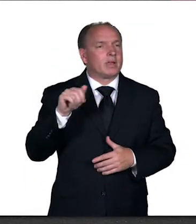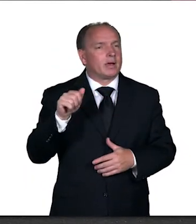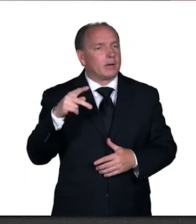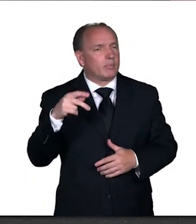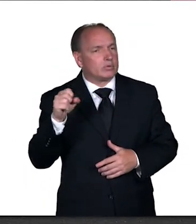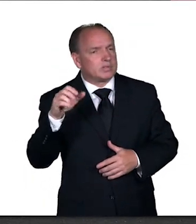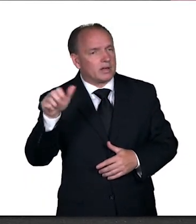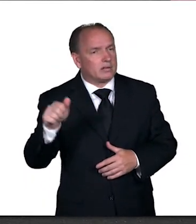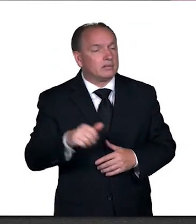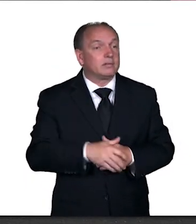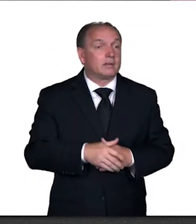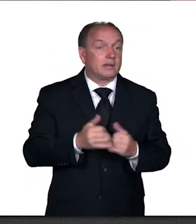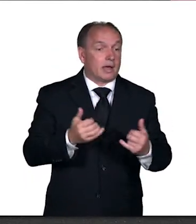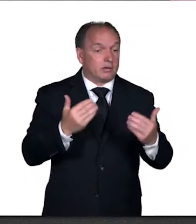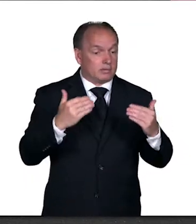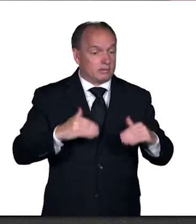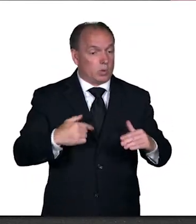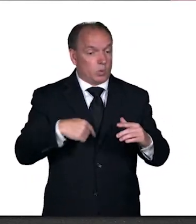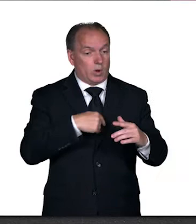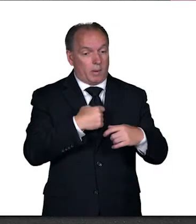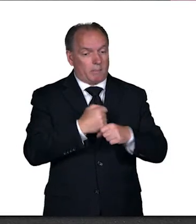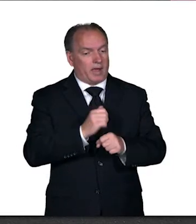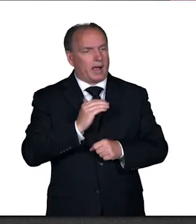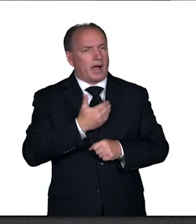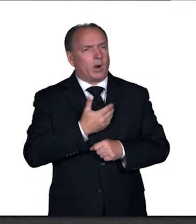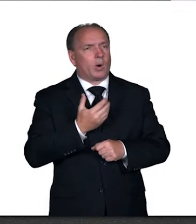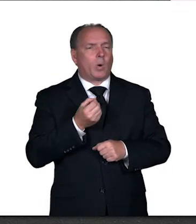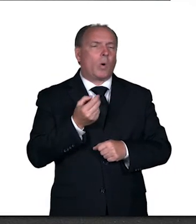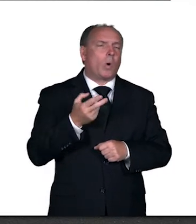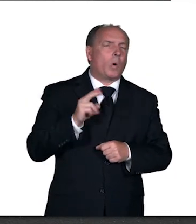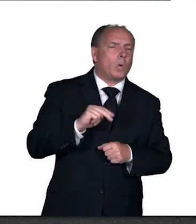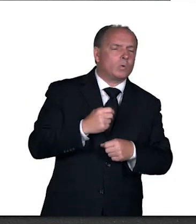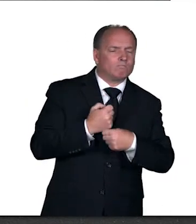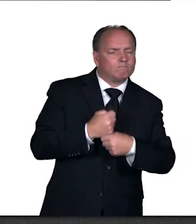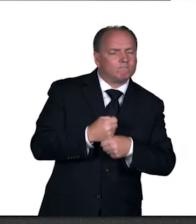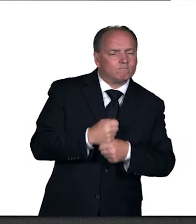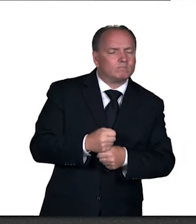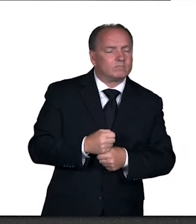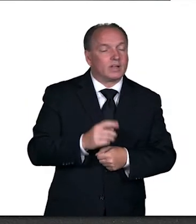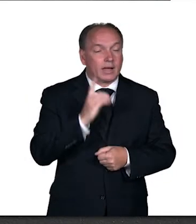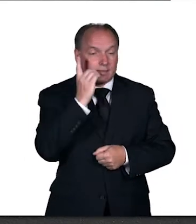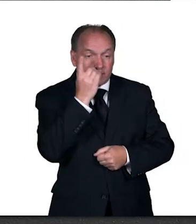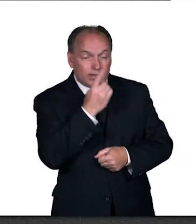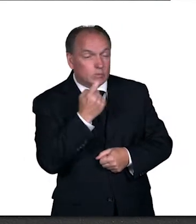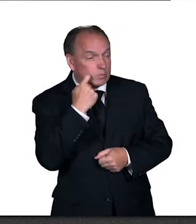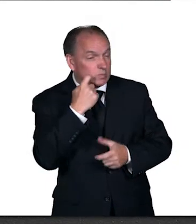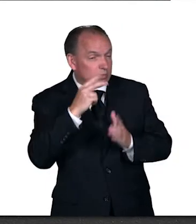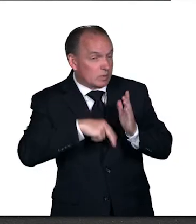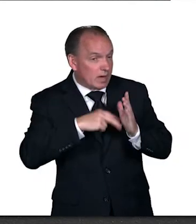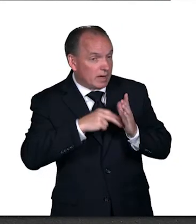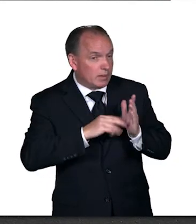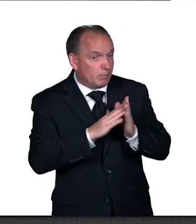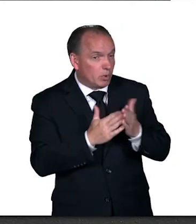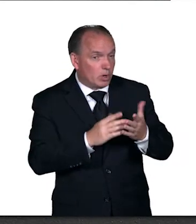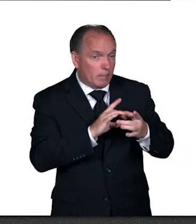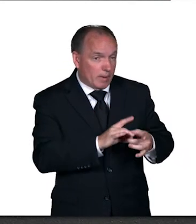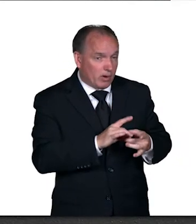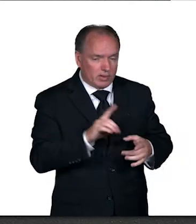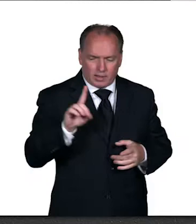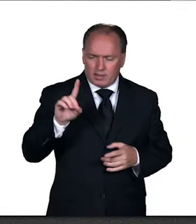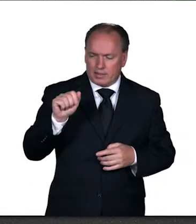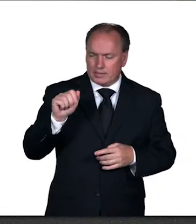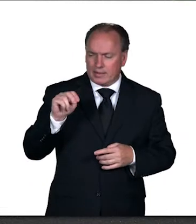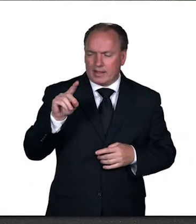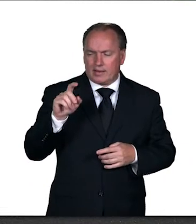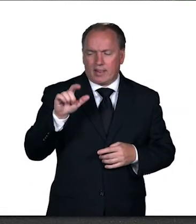Now we are going to make our very own dandelion. Alrighty, so we just read a book about dandelions,